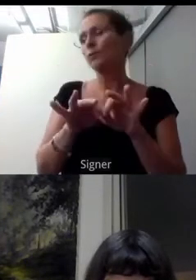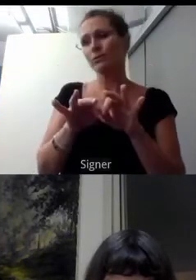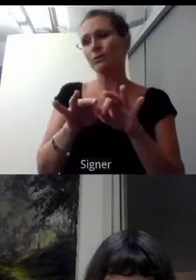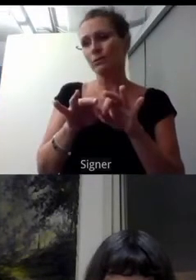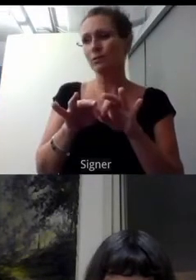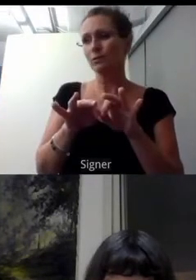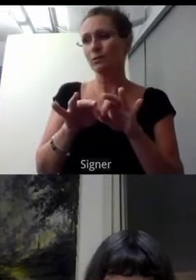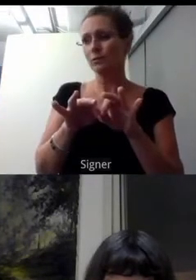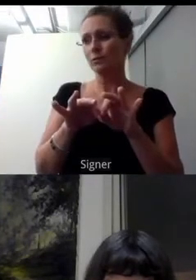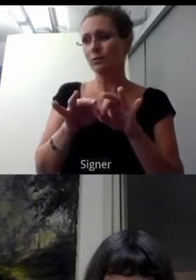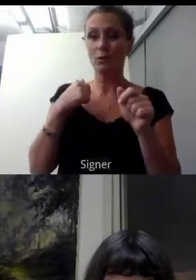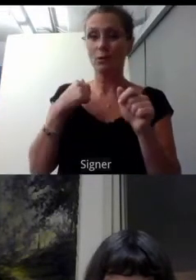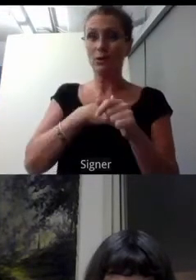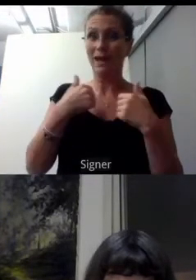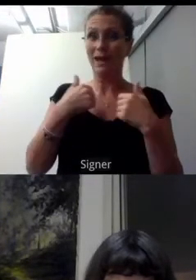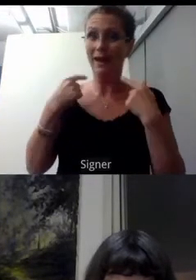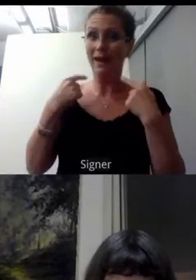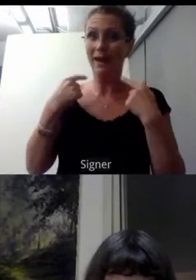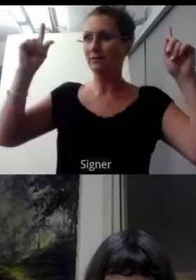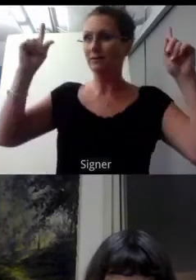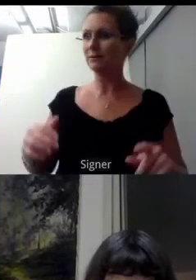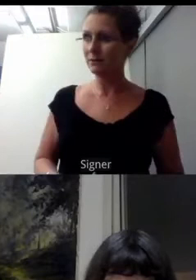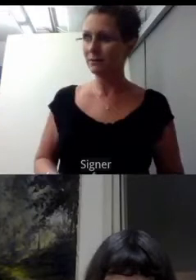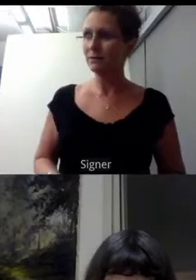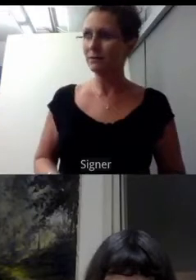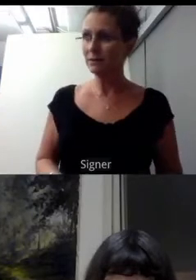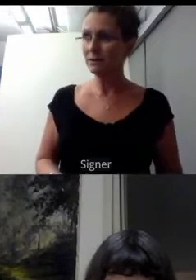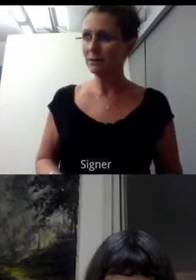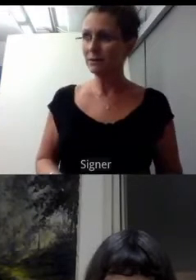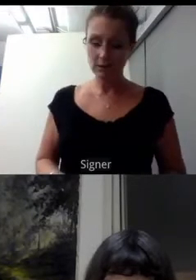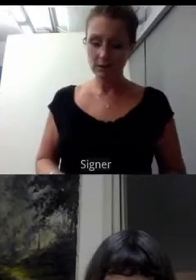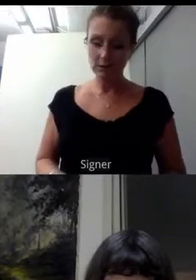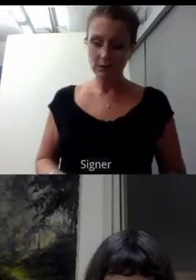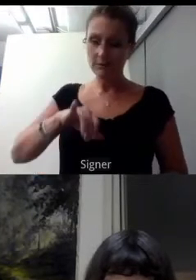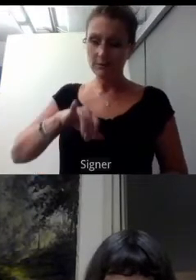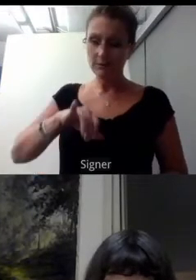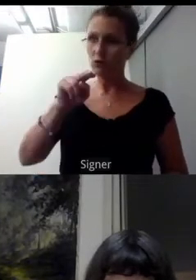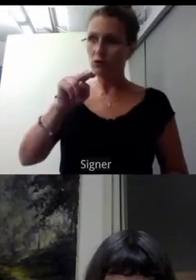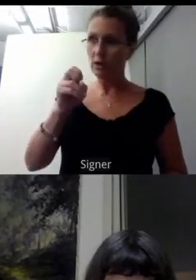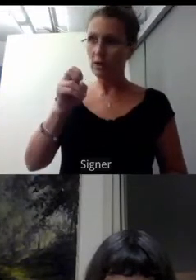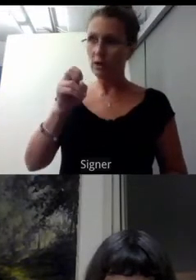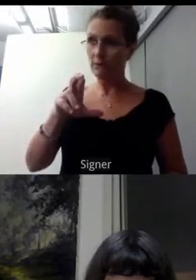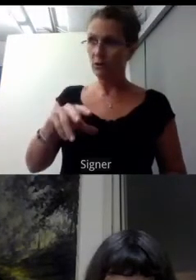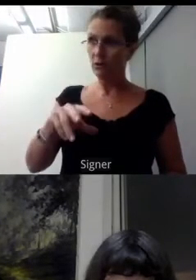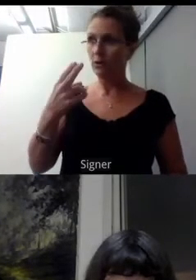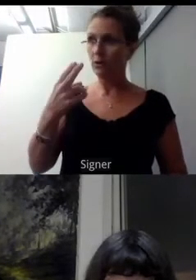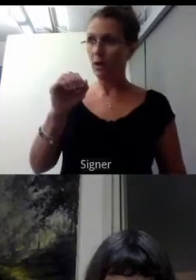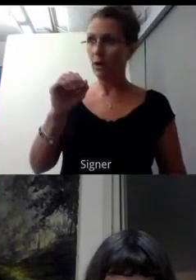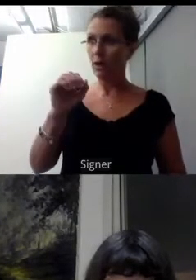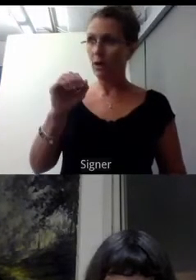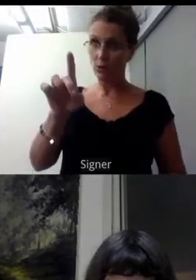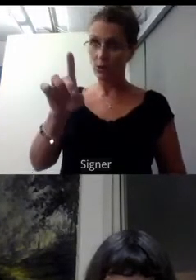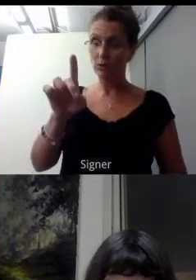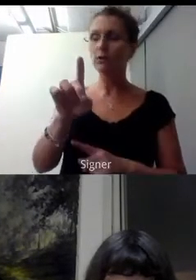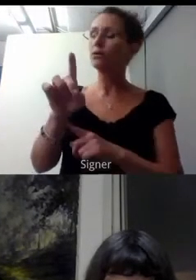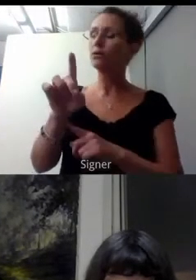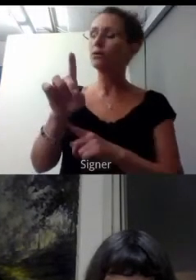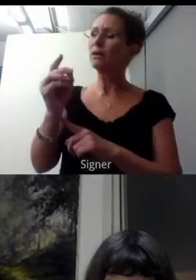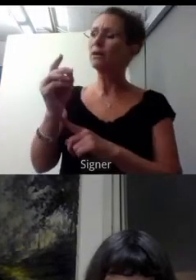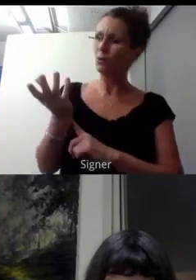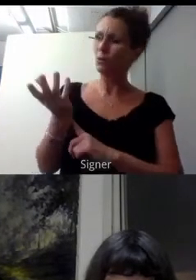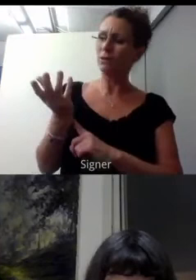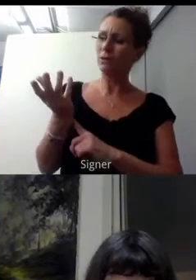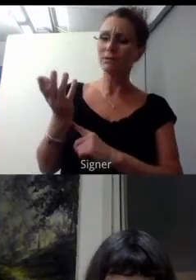we heard from Jennifer Howard that there was a concern as the Manitoba legislation was